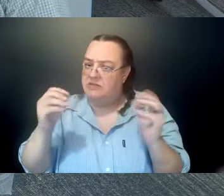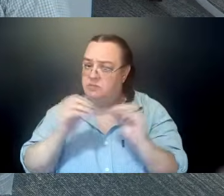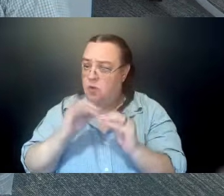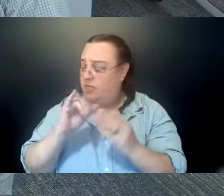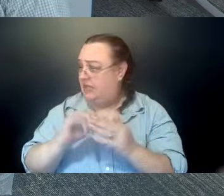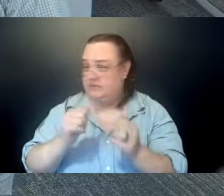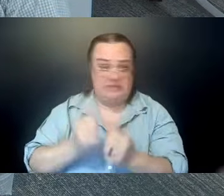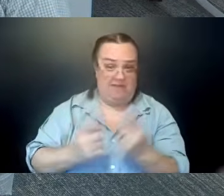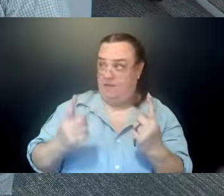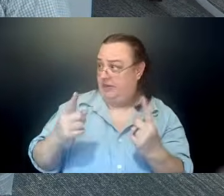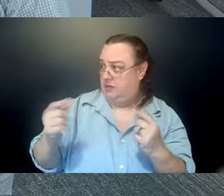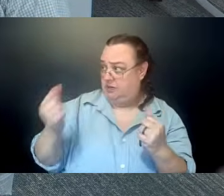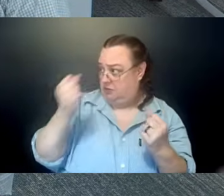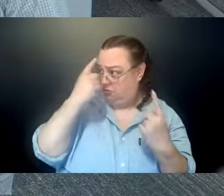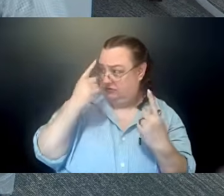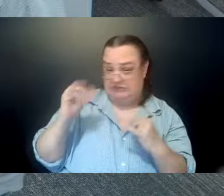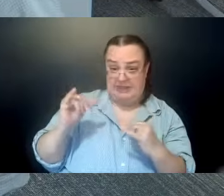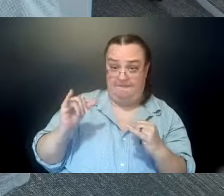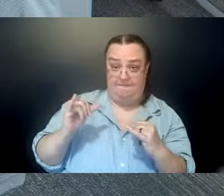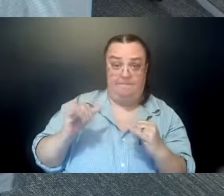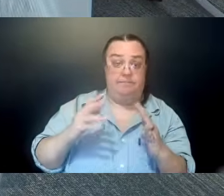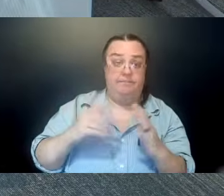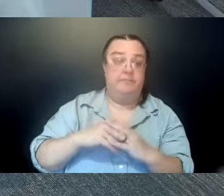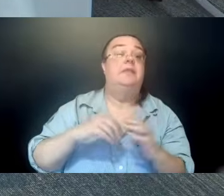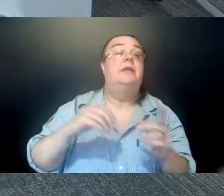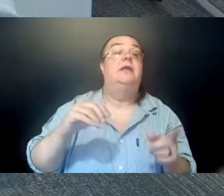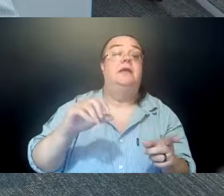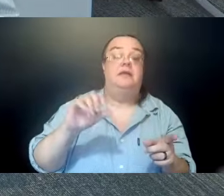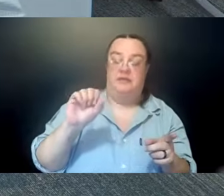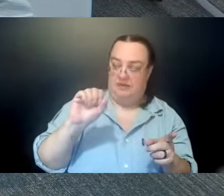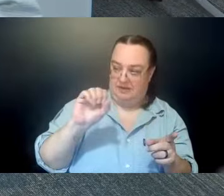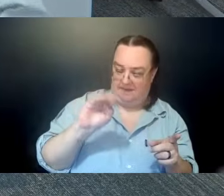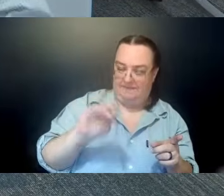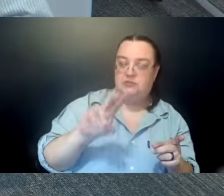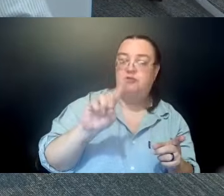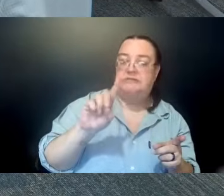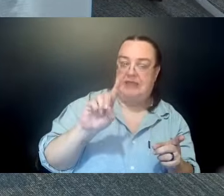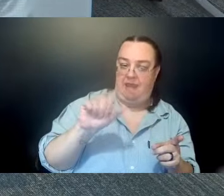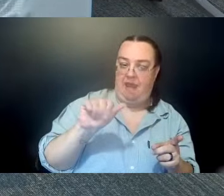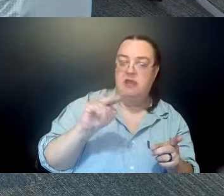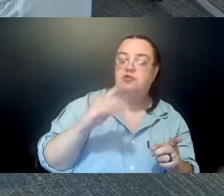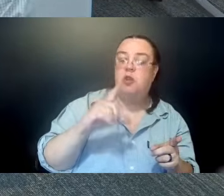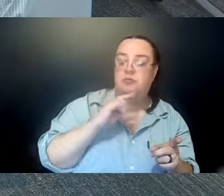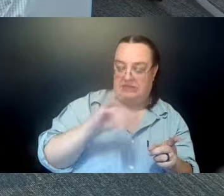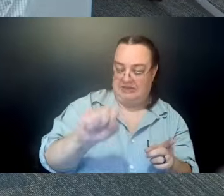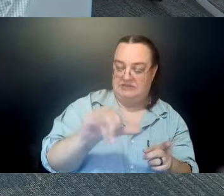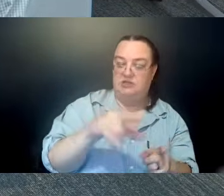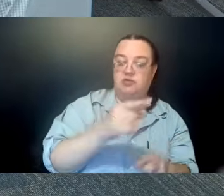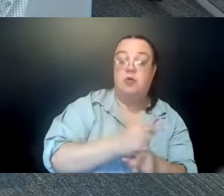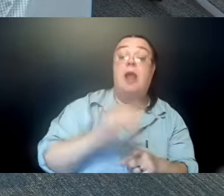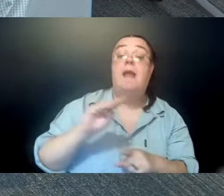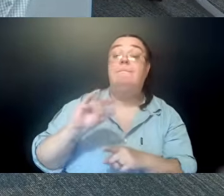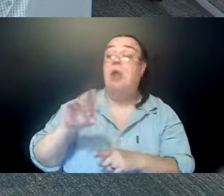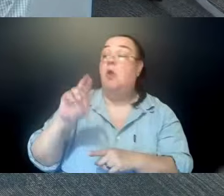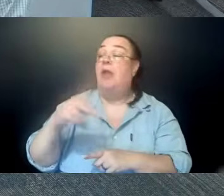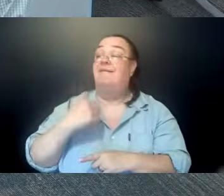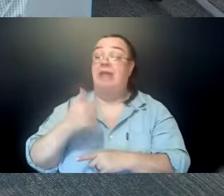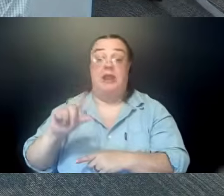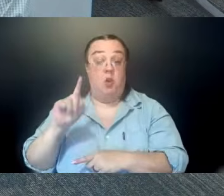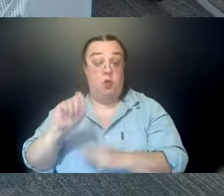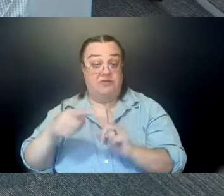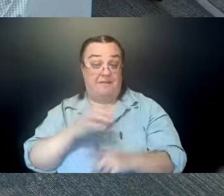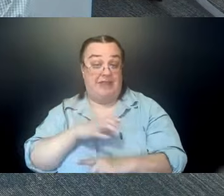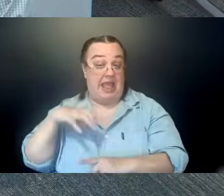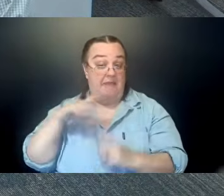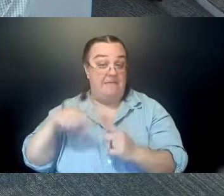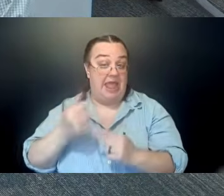understanding? Okay. Yeah, that's right. Any questions from council about any part of that, or